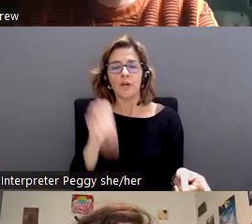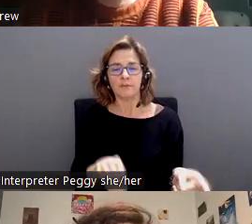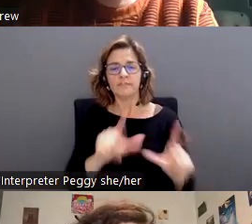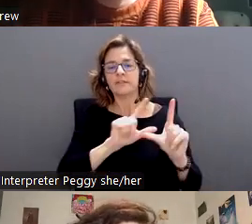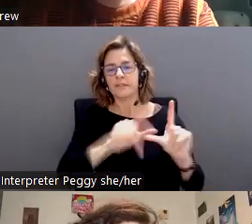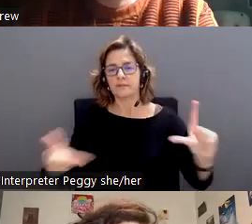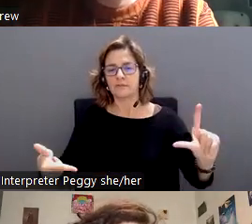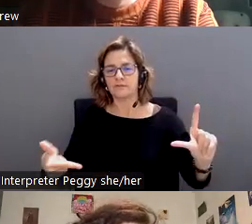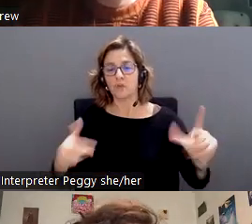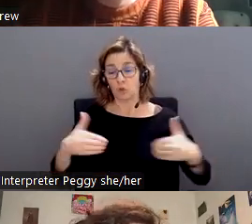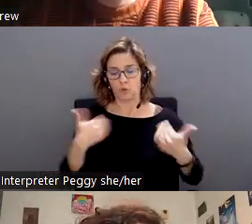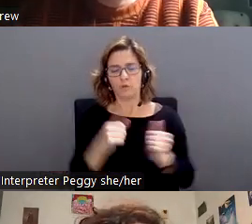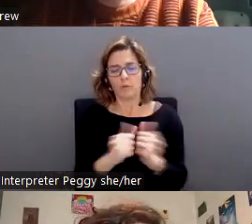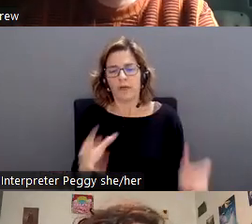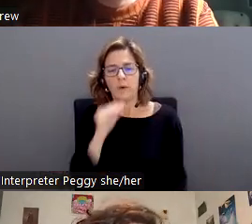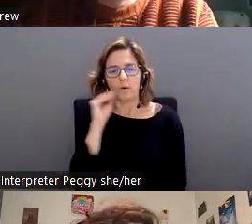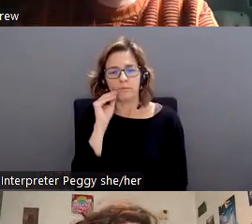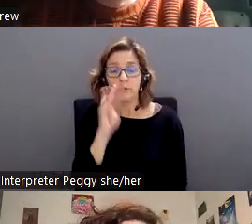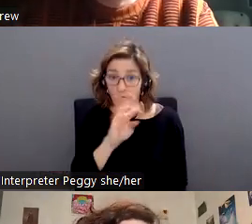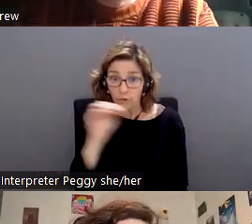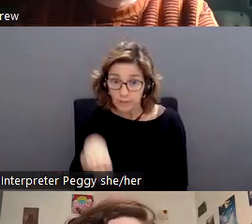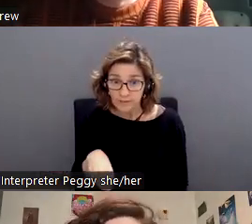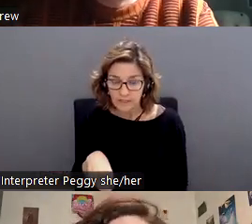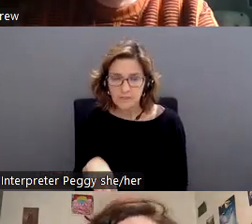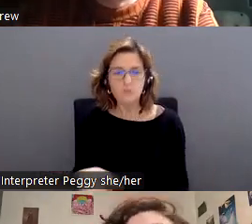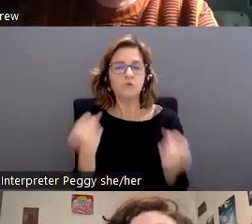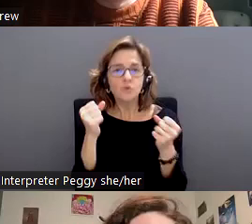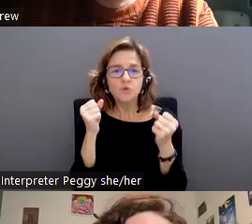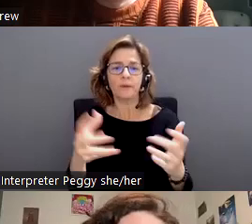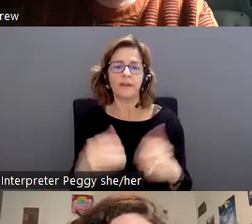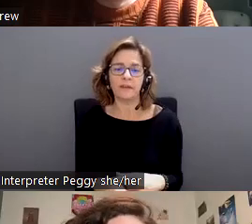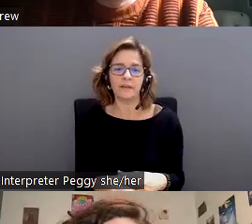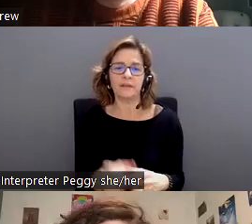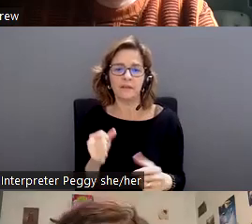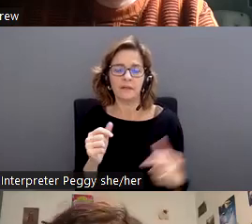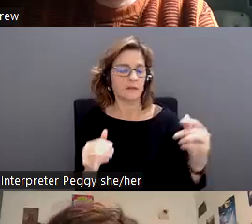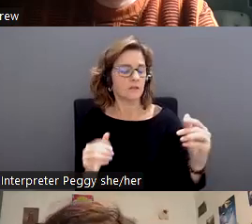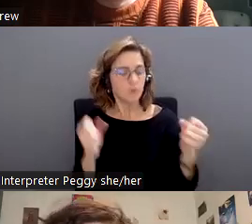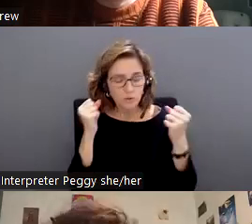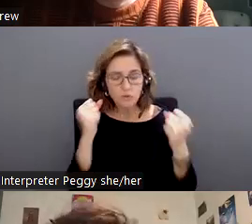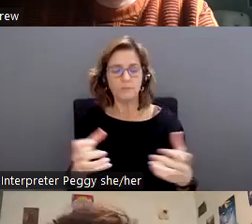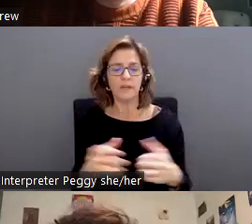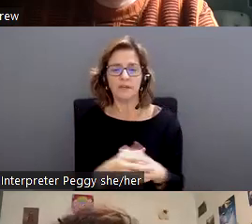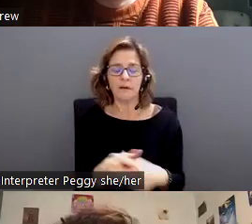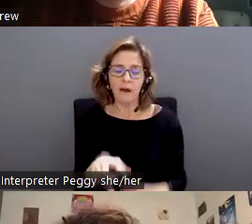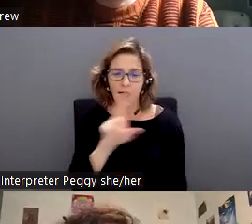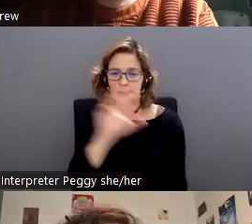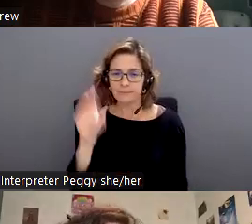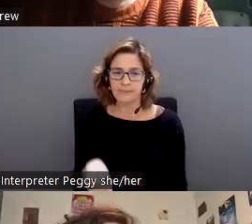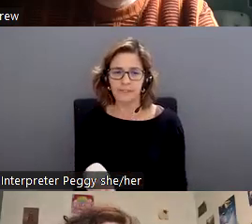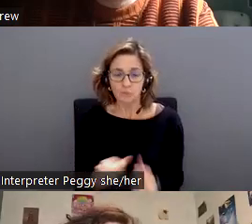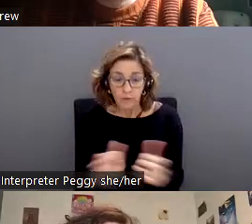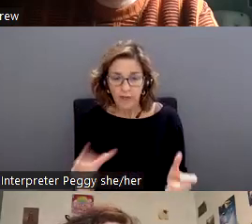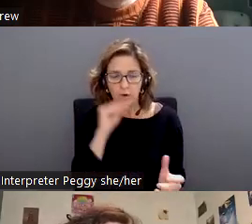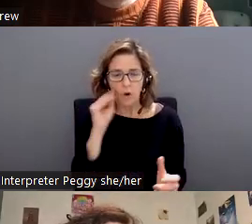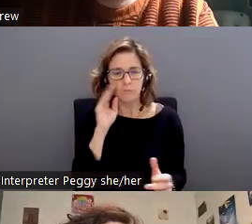2SLGBTQIA spectrum. That is too many. It's simply too many. So we